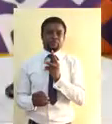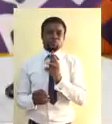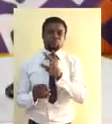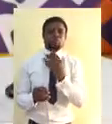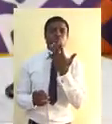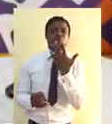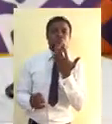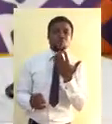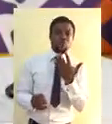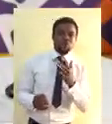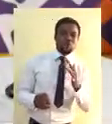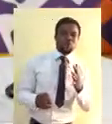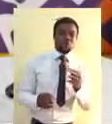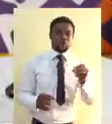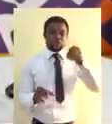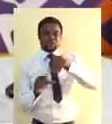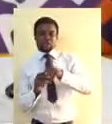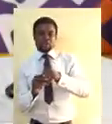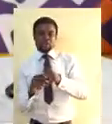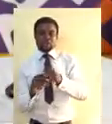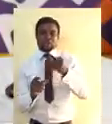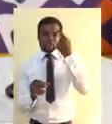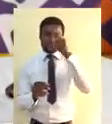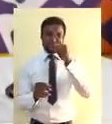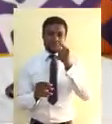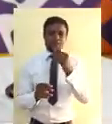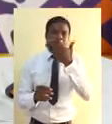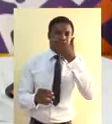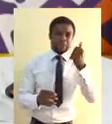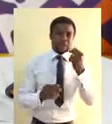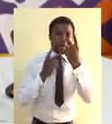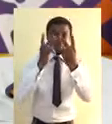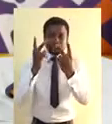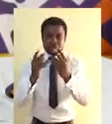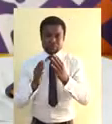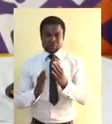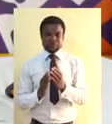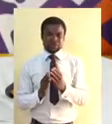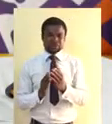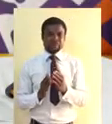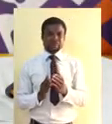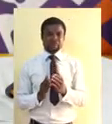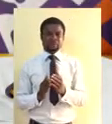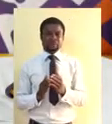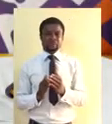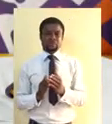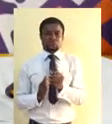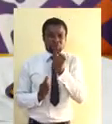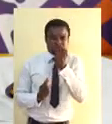You can add food coloring for better visuals. A drop or